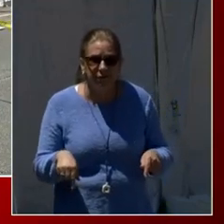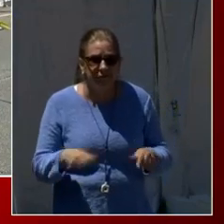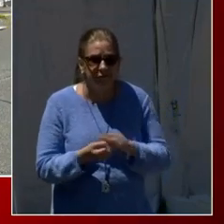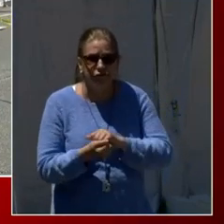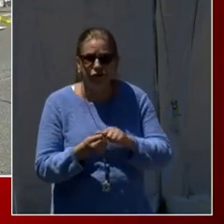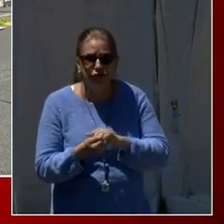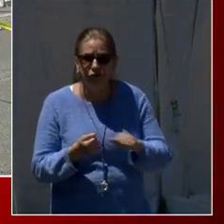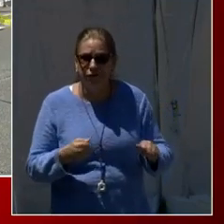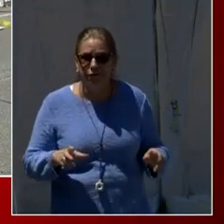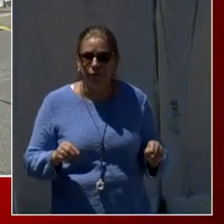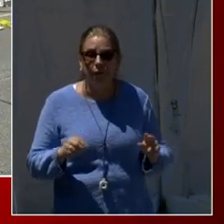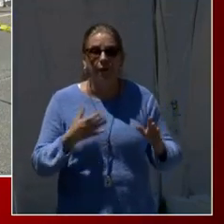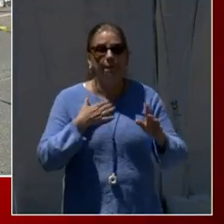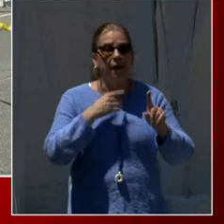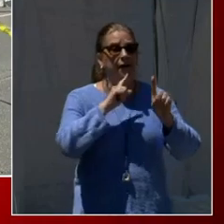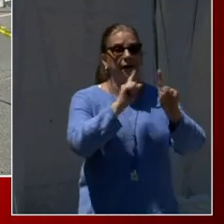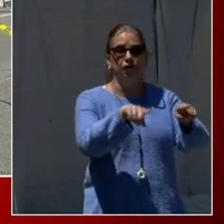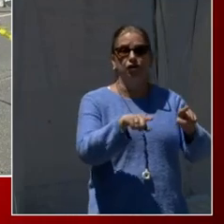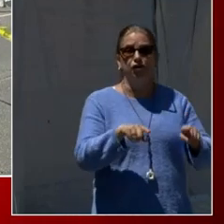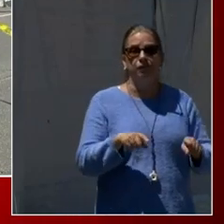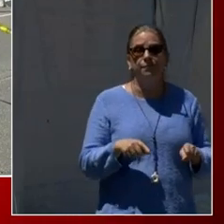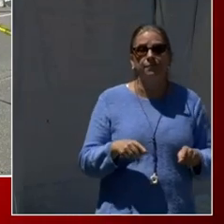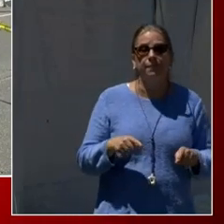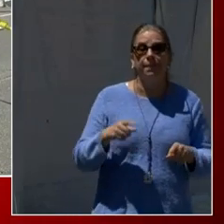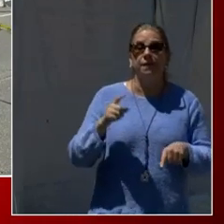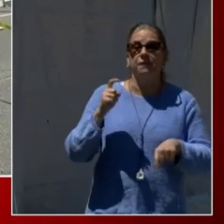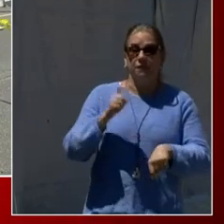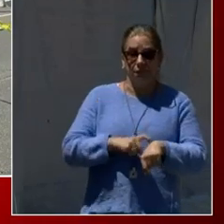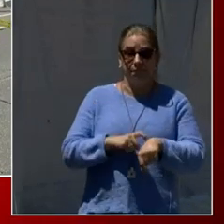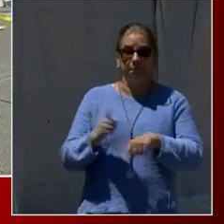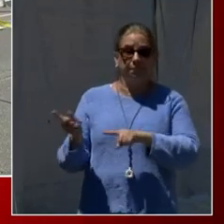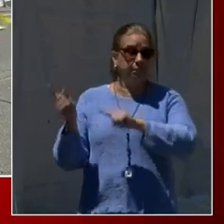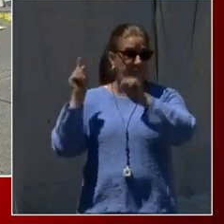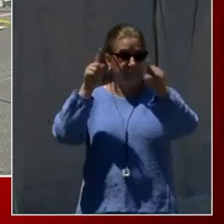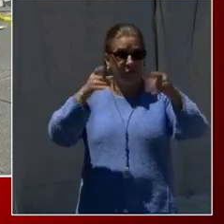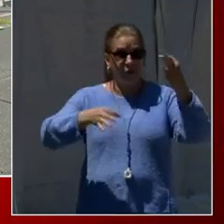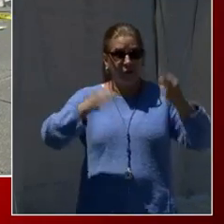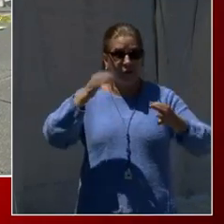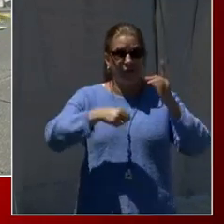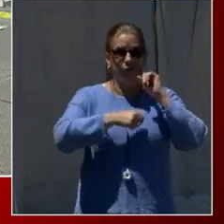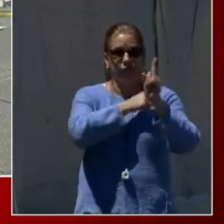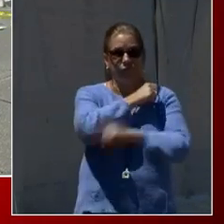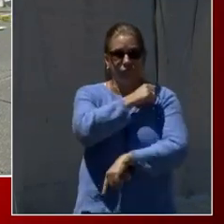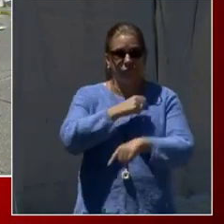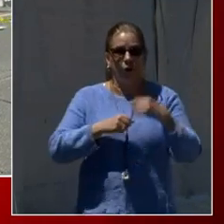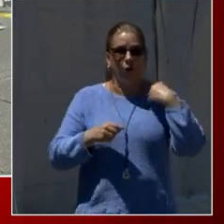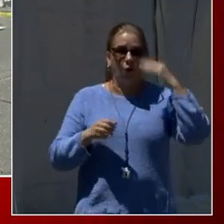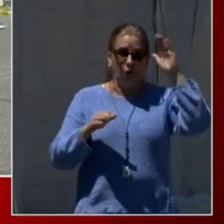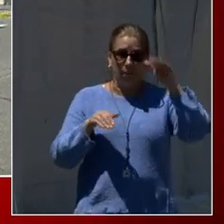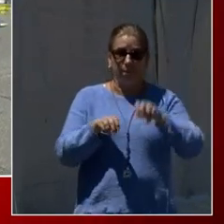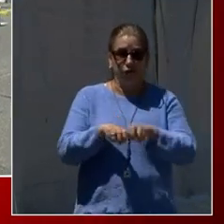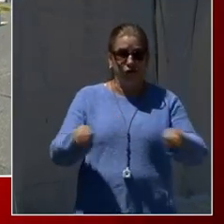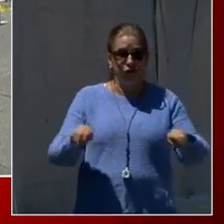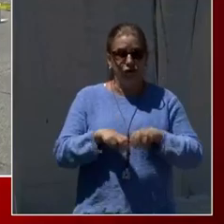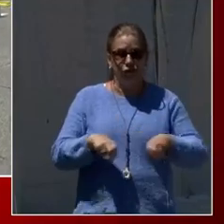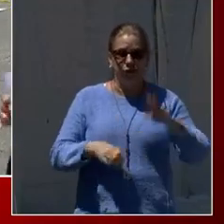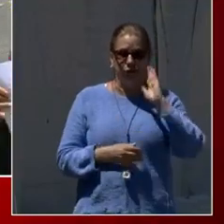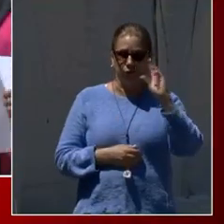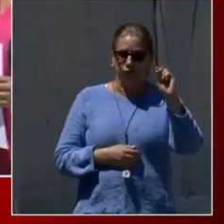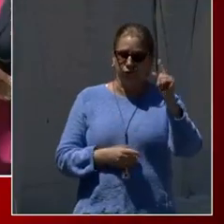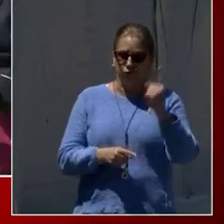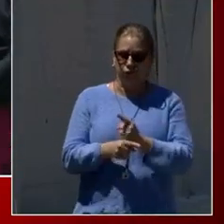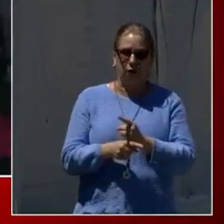criminal penalties are going to be meted out, I hope our juries don't forget about this. Okay, we'll take a couple more. Yes, Mark? Mayor